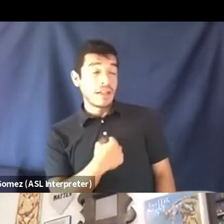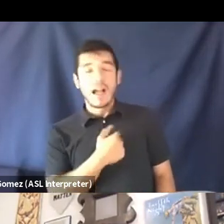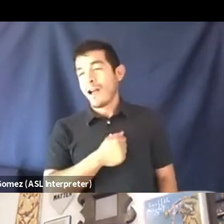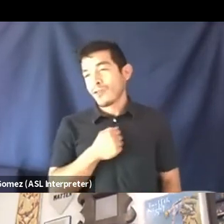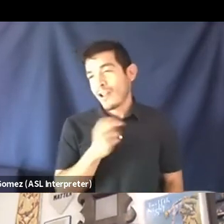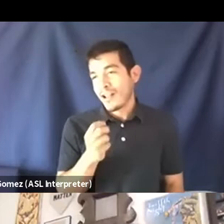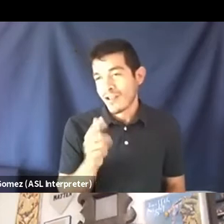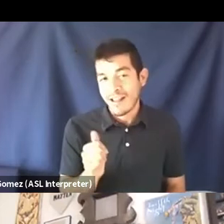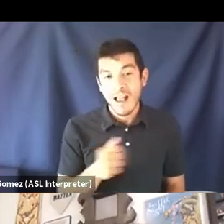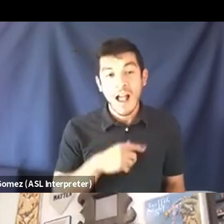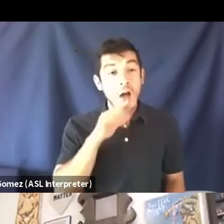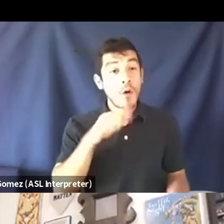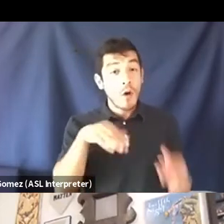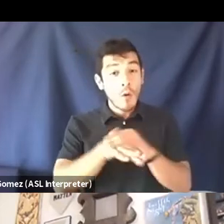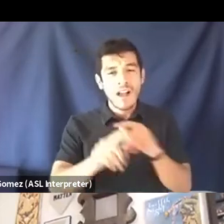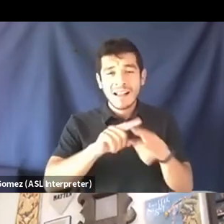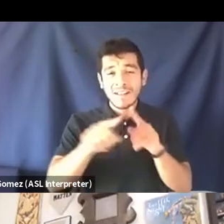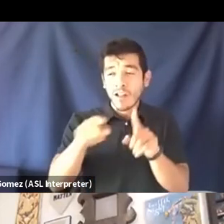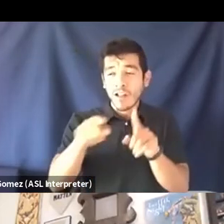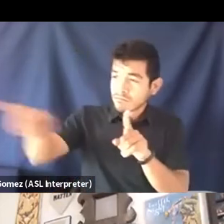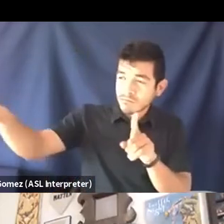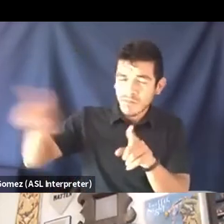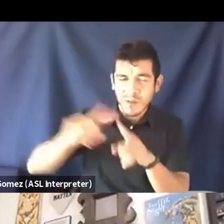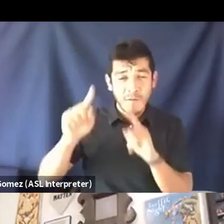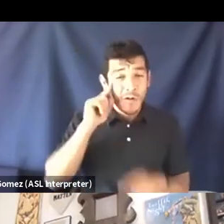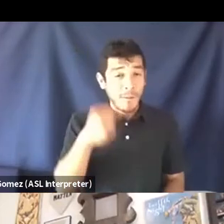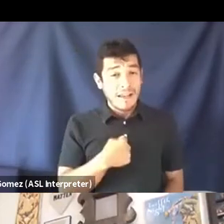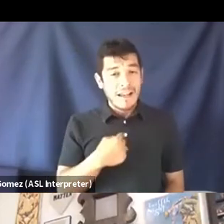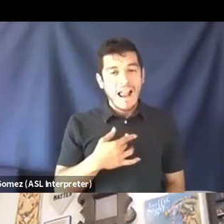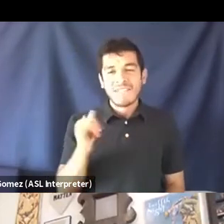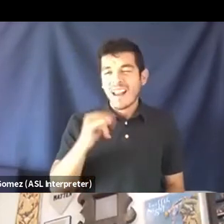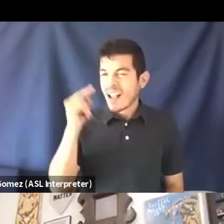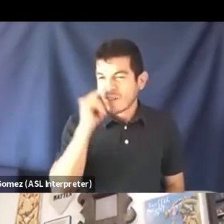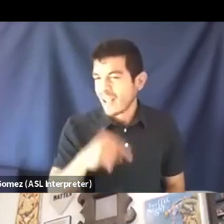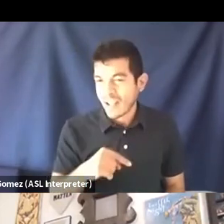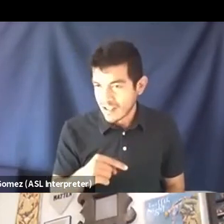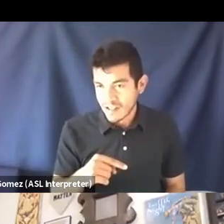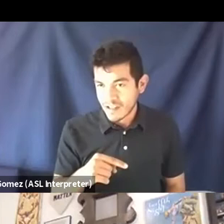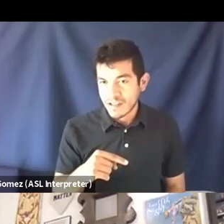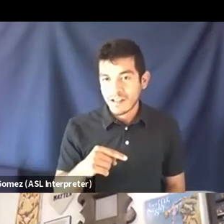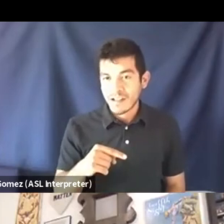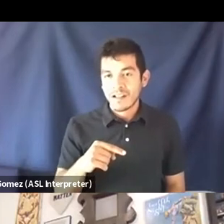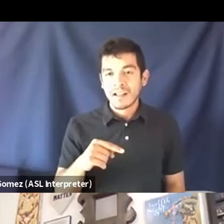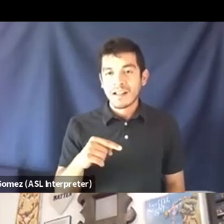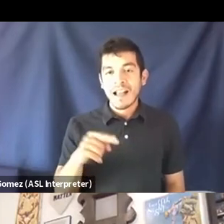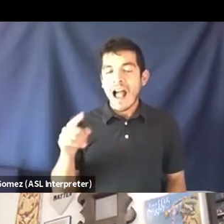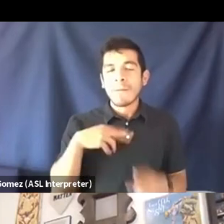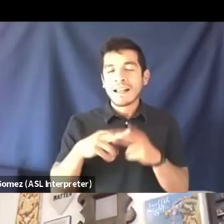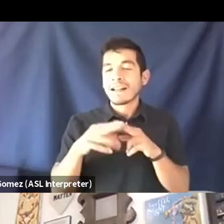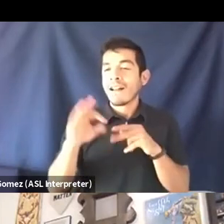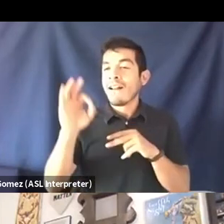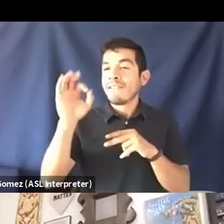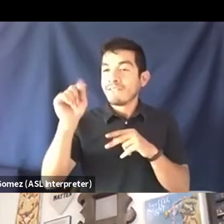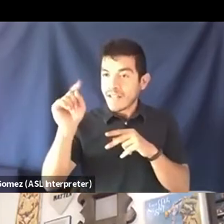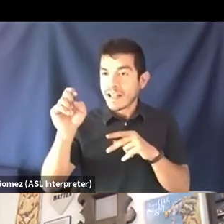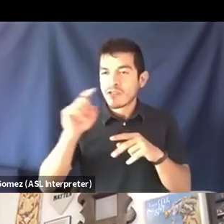I'm going to go into a different direction. But to me, I just felt like it was fate, right? It was destined for this moment,